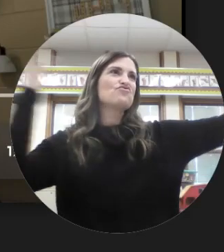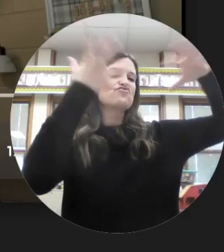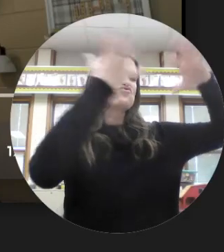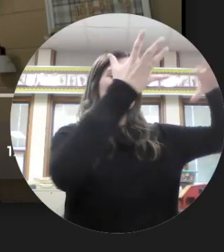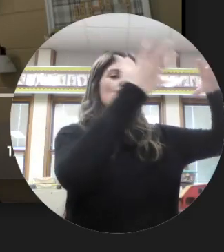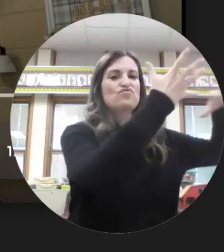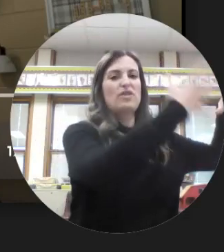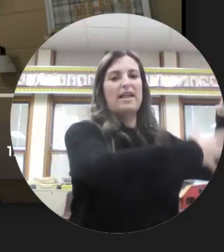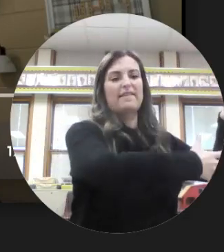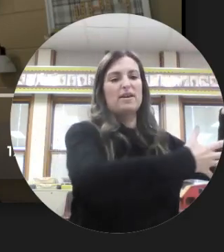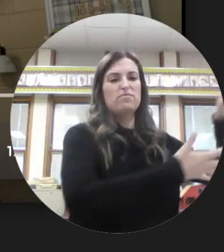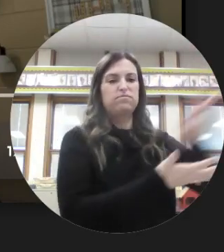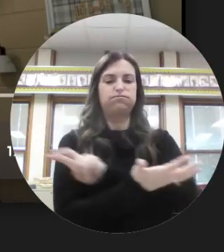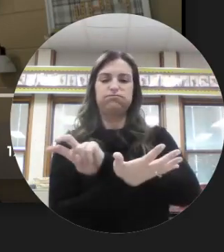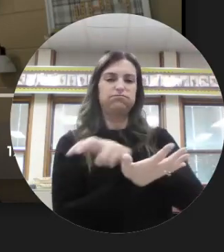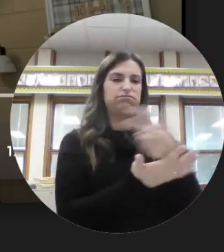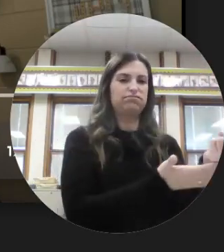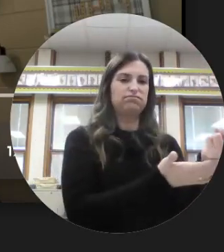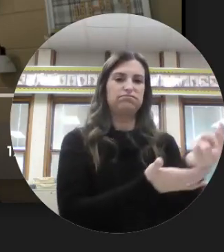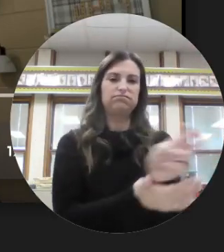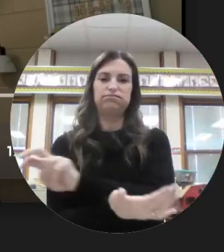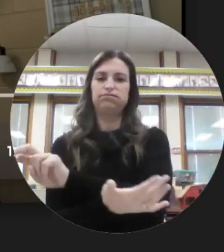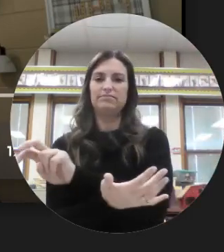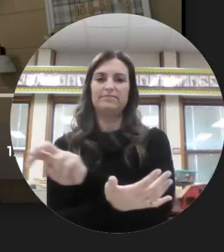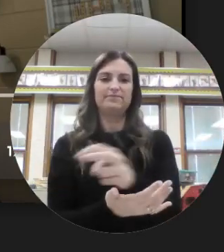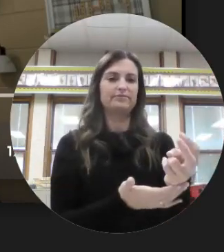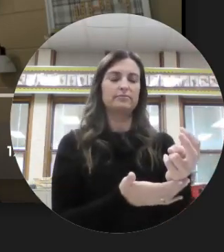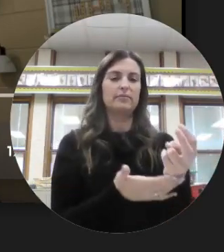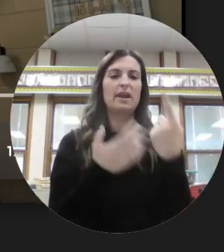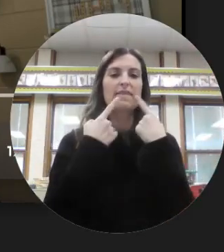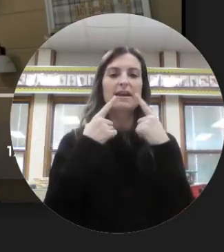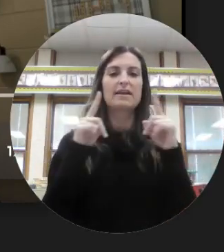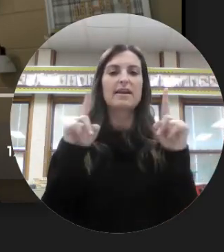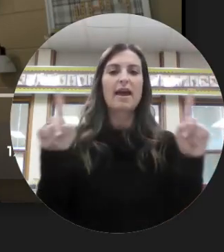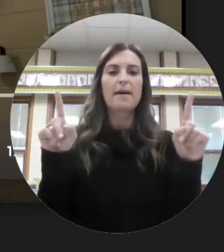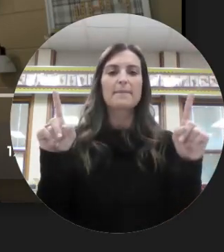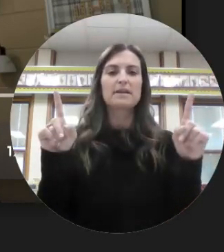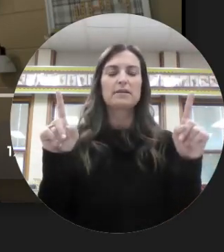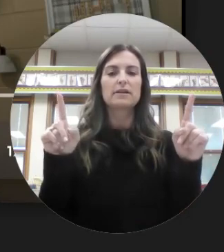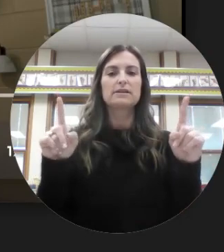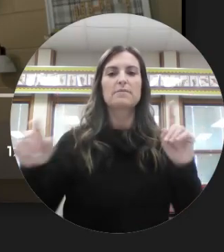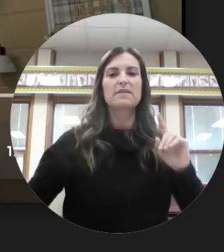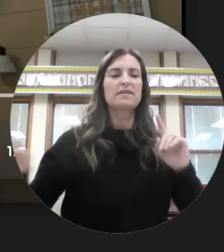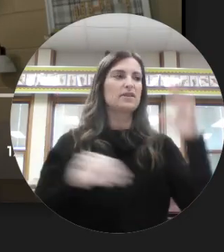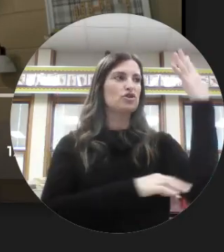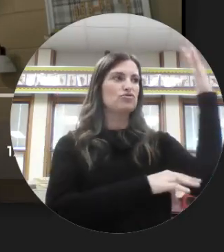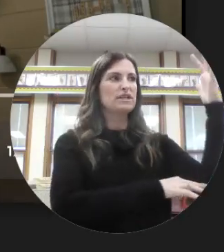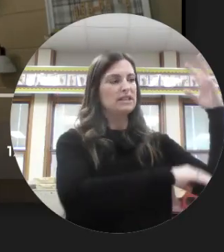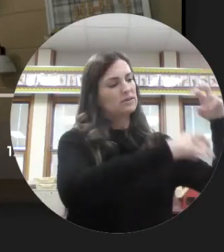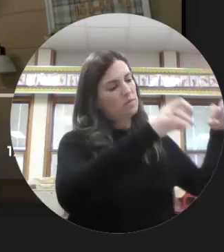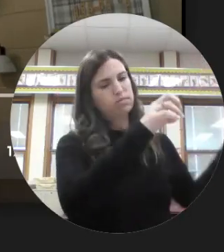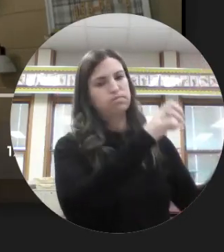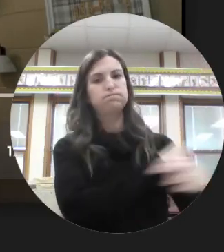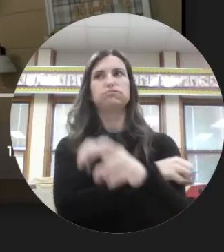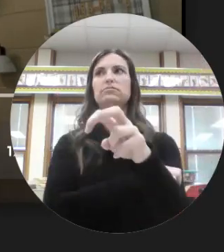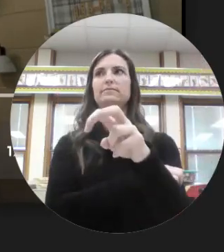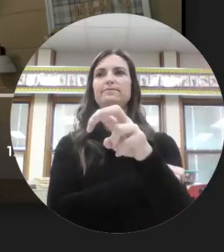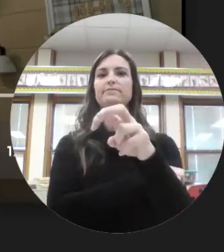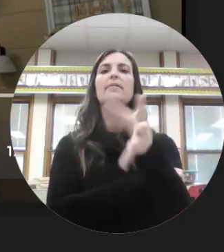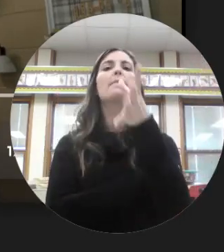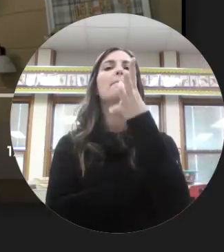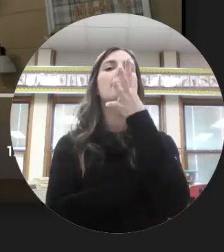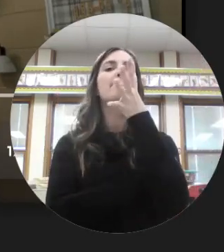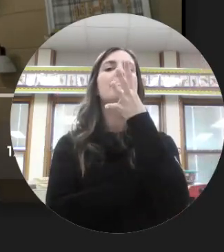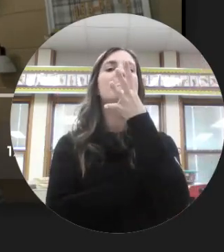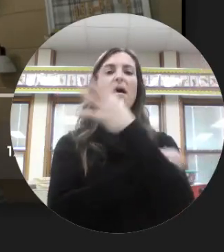as they thrashed closer to the edge of the cliff. All of a sudden, something burst out from the trees and onto the open cliff top. Mother